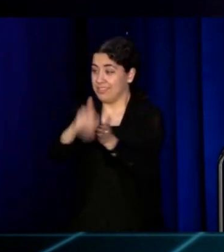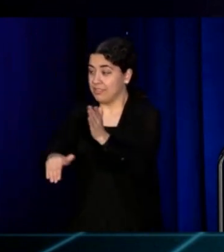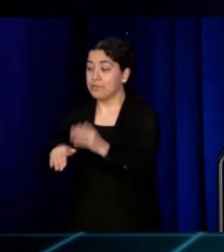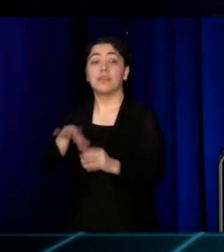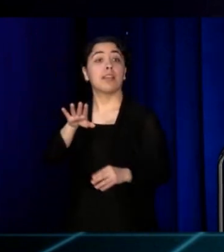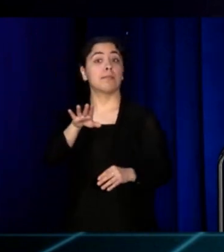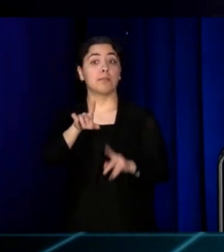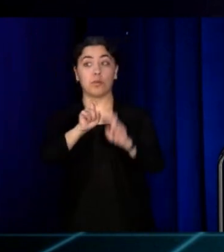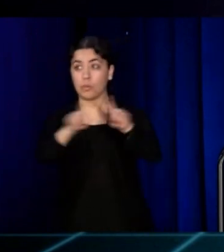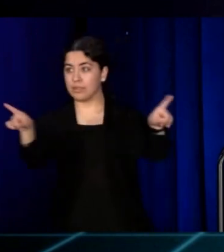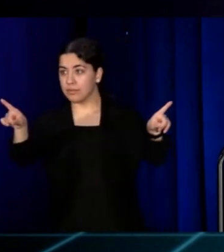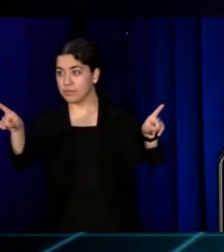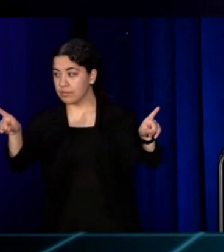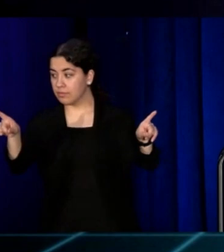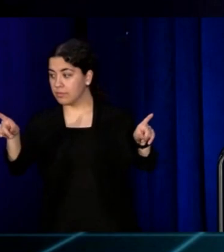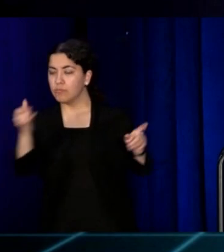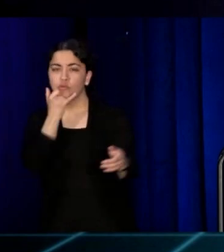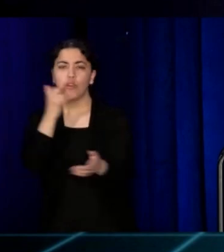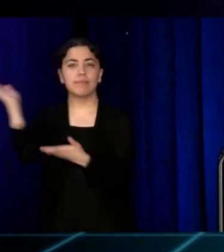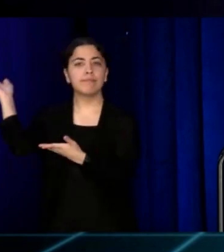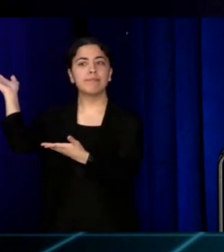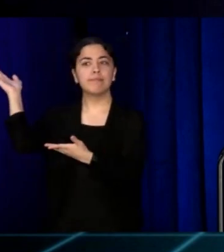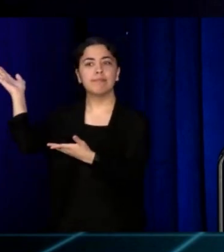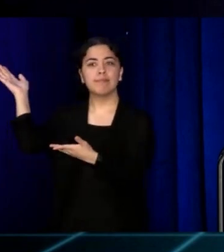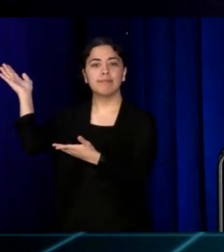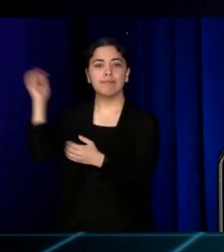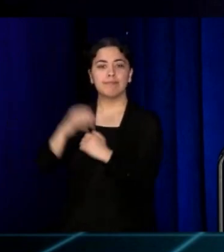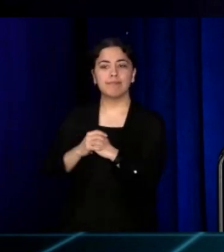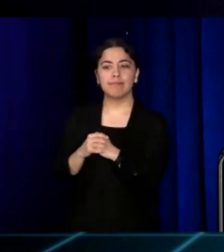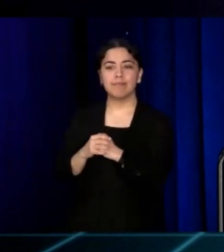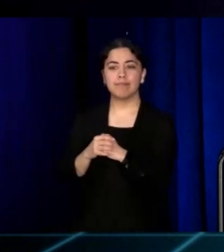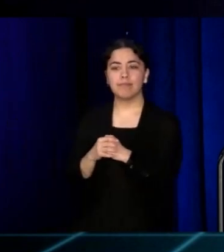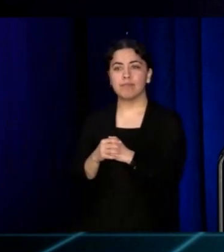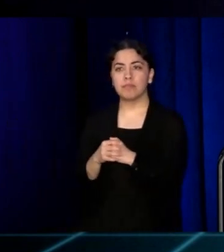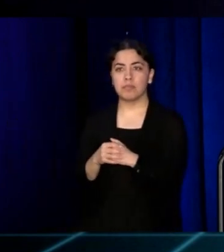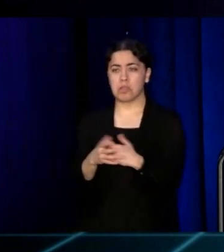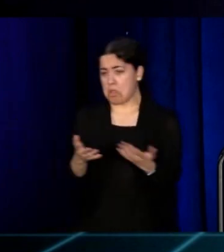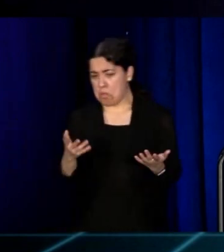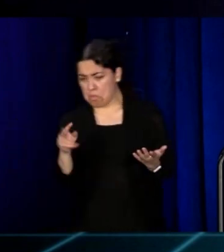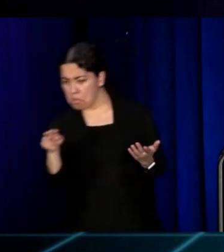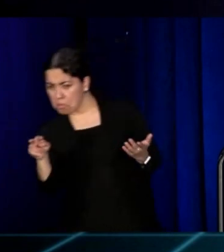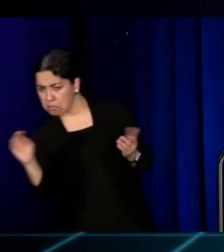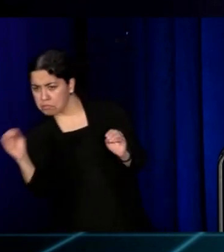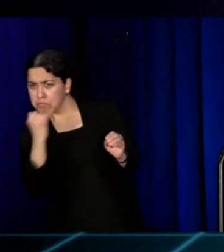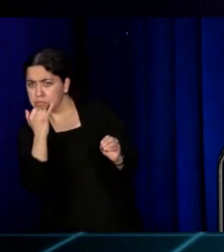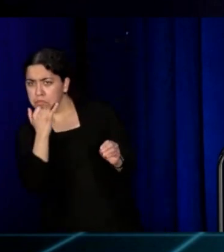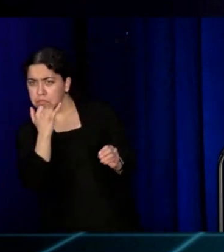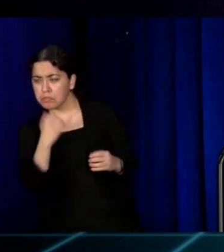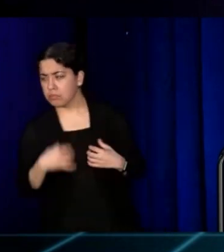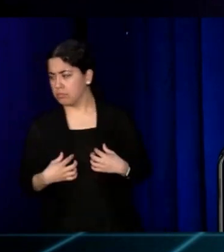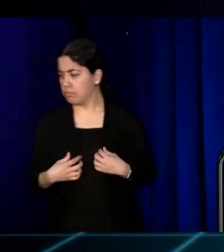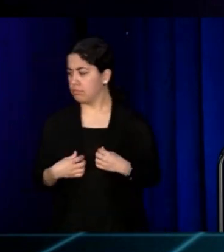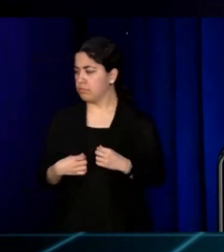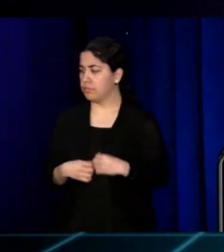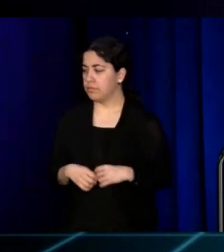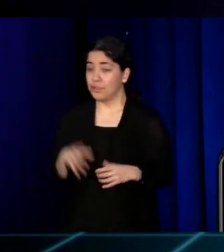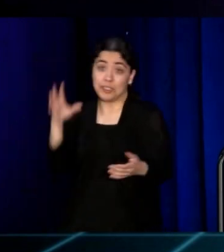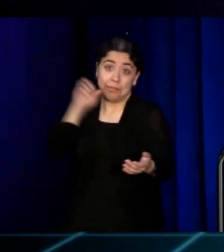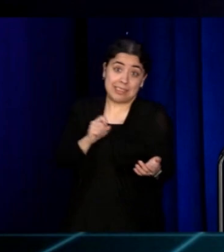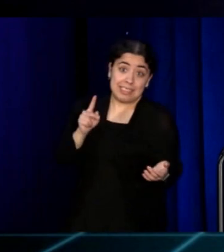quiz here. What's wrong with this code? I don't see anything wrong with that. Yeah, well, we're missing a